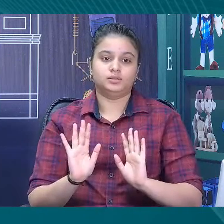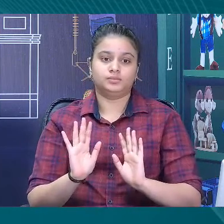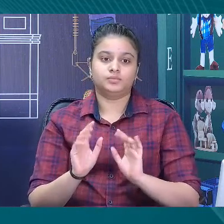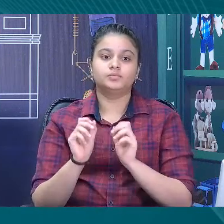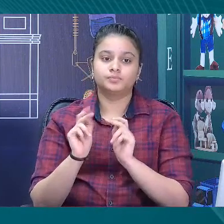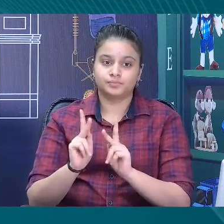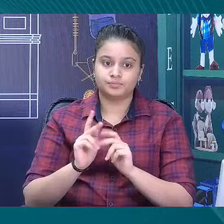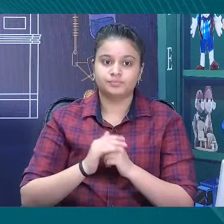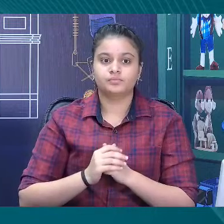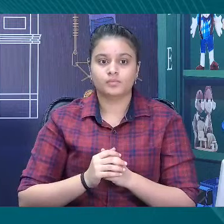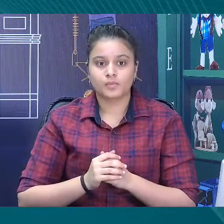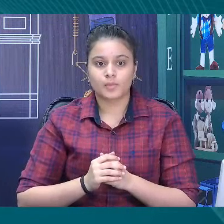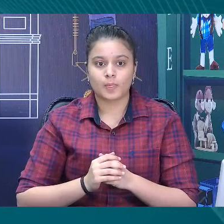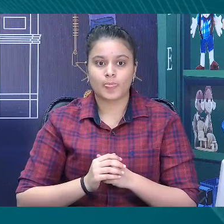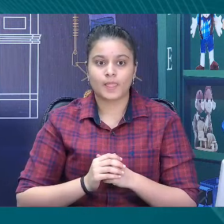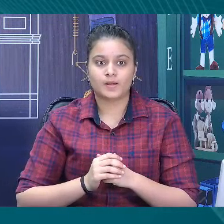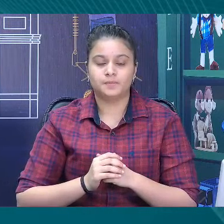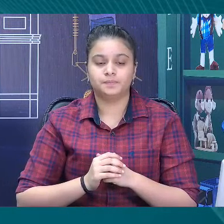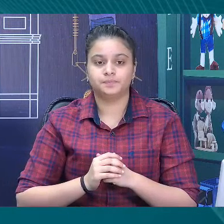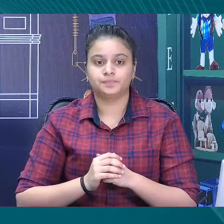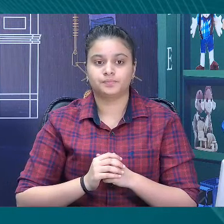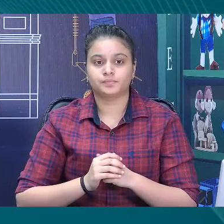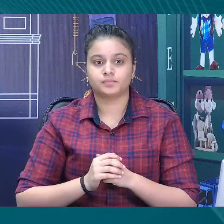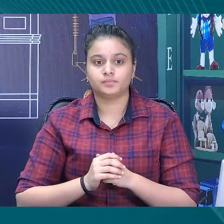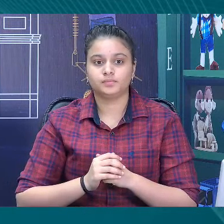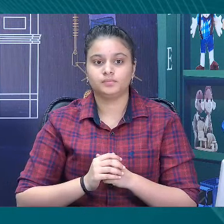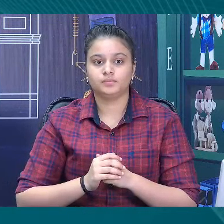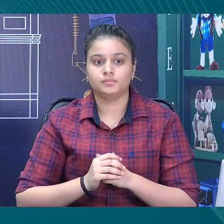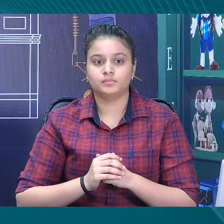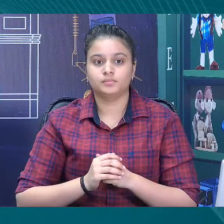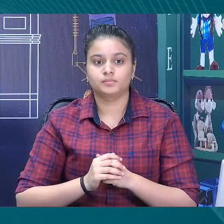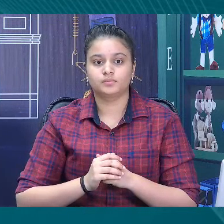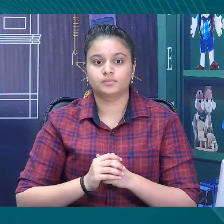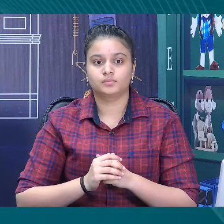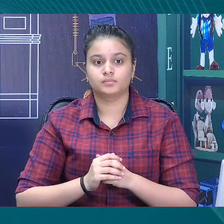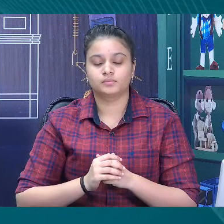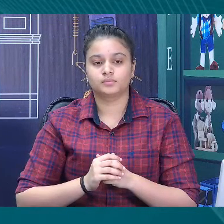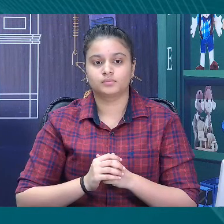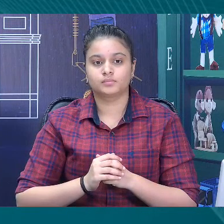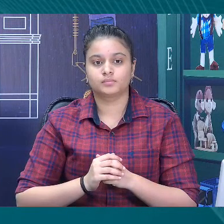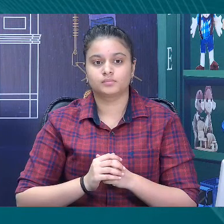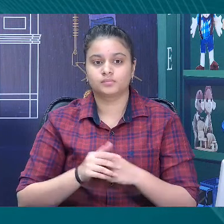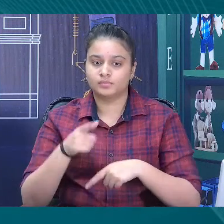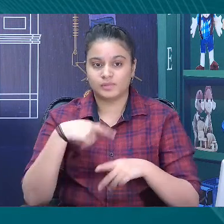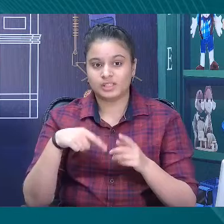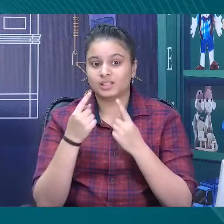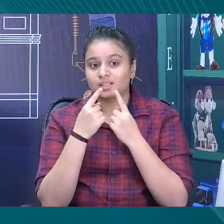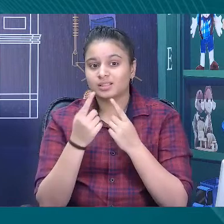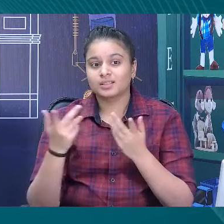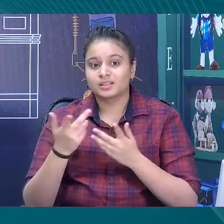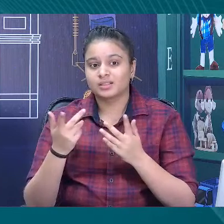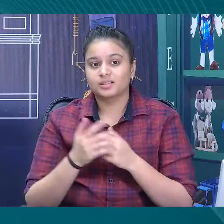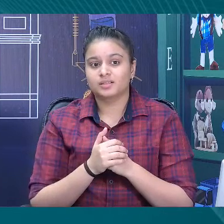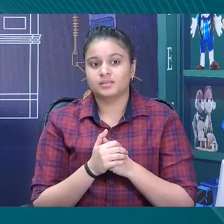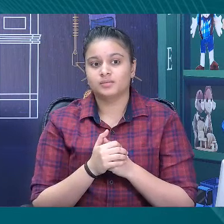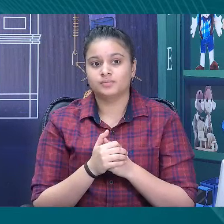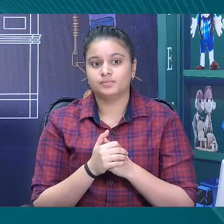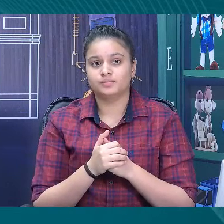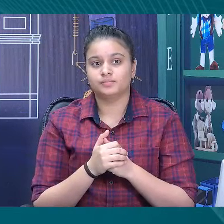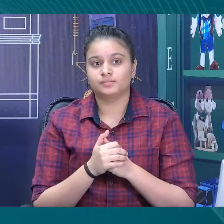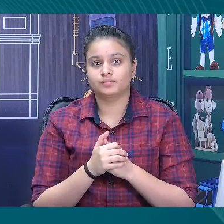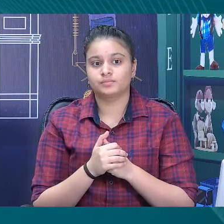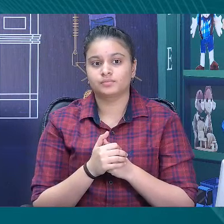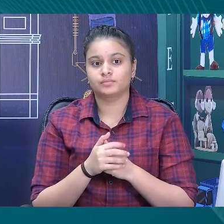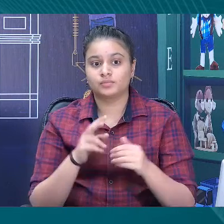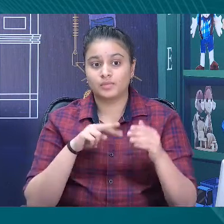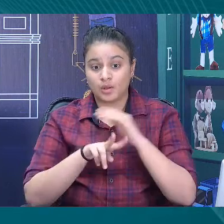Okay? Neurovariable. And we are saying that, so we are saying that variability is actually